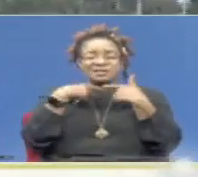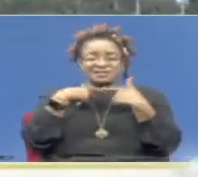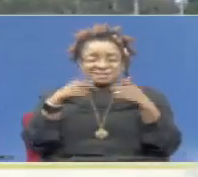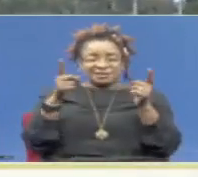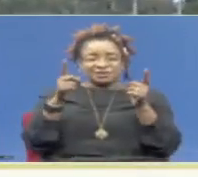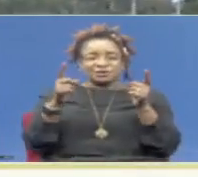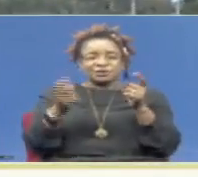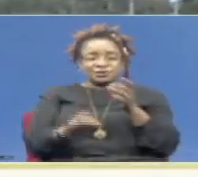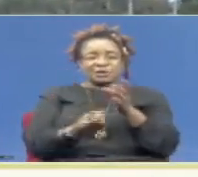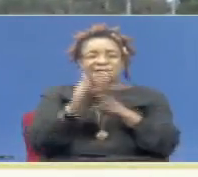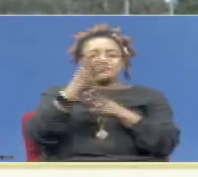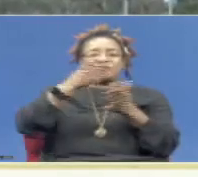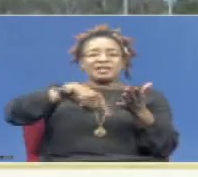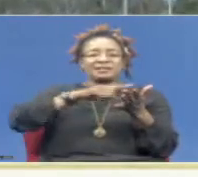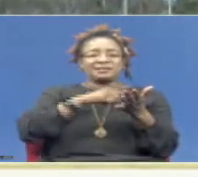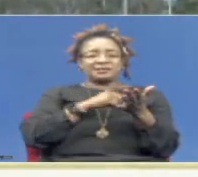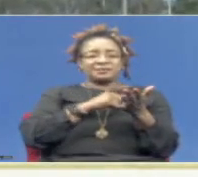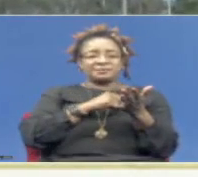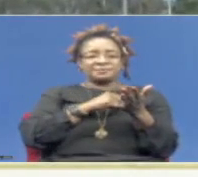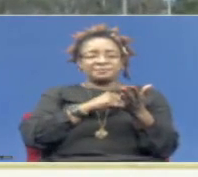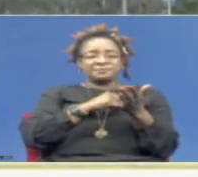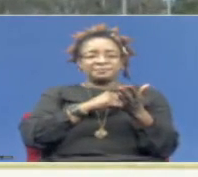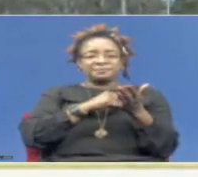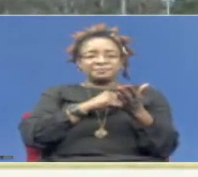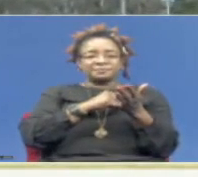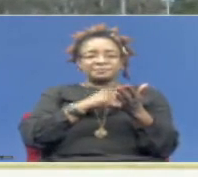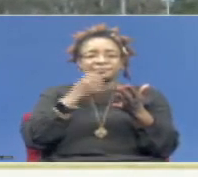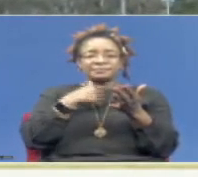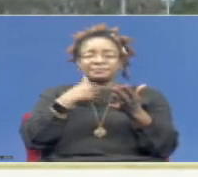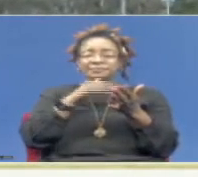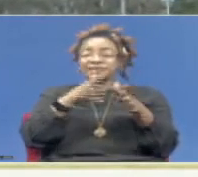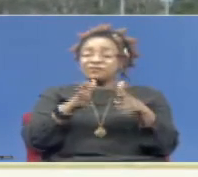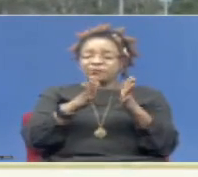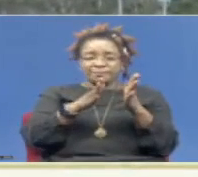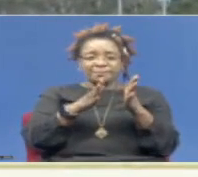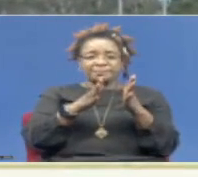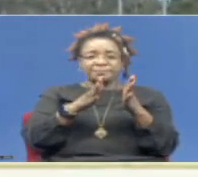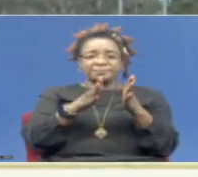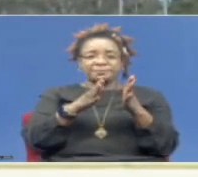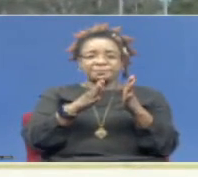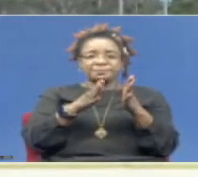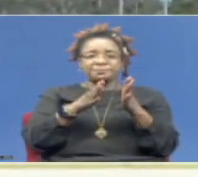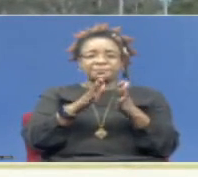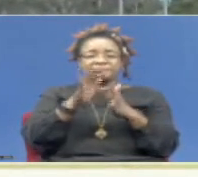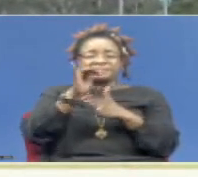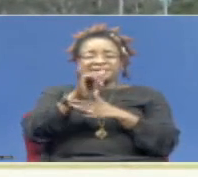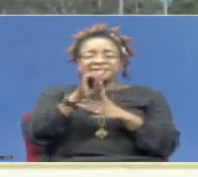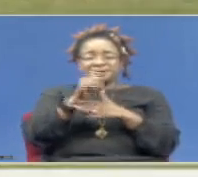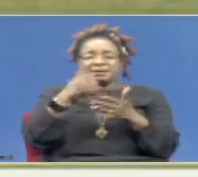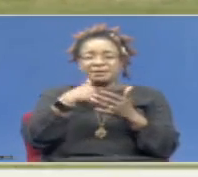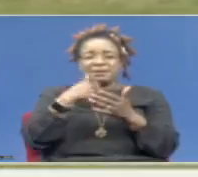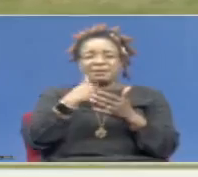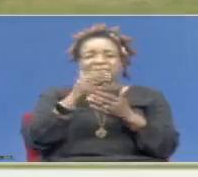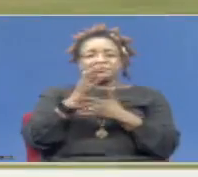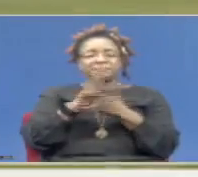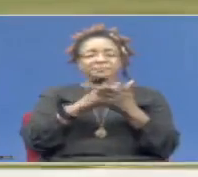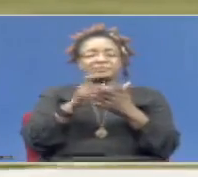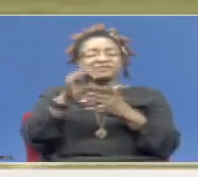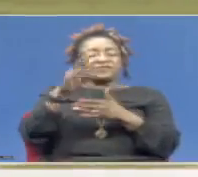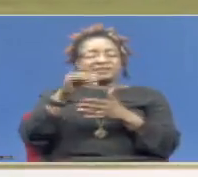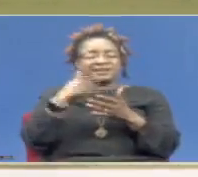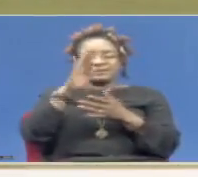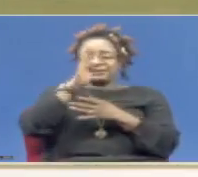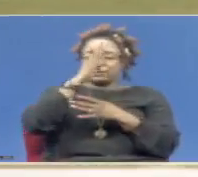come at us. They've picked up form. You know, I think whereas we've had a pretty solid season so far, there's no